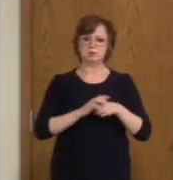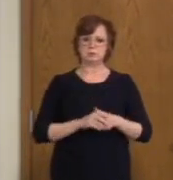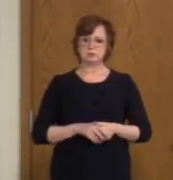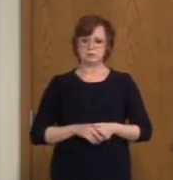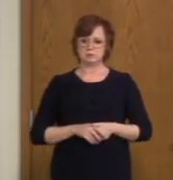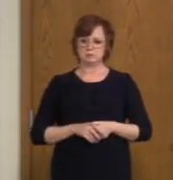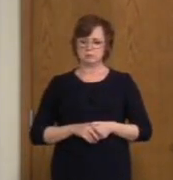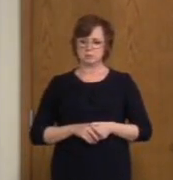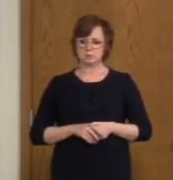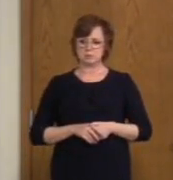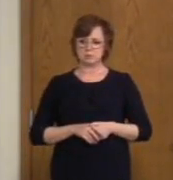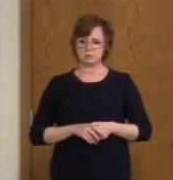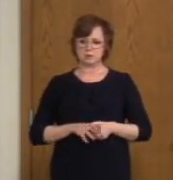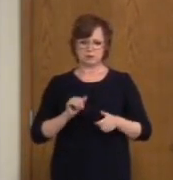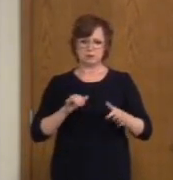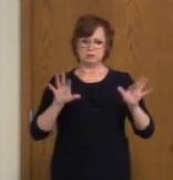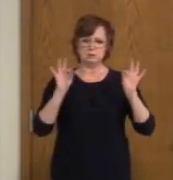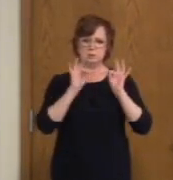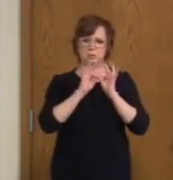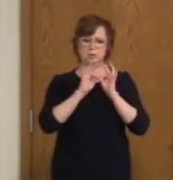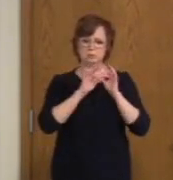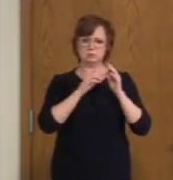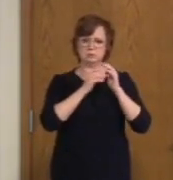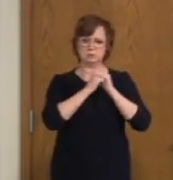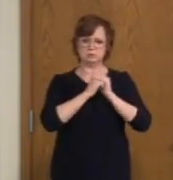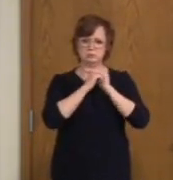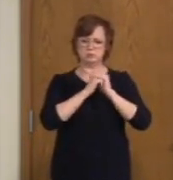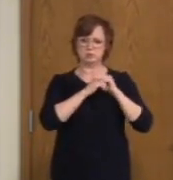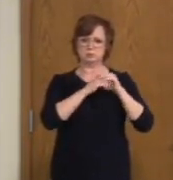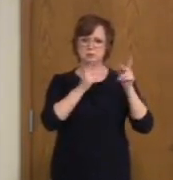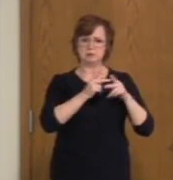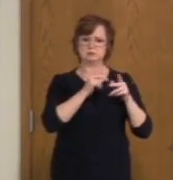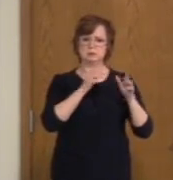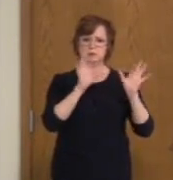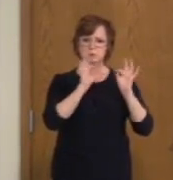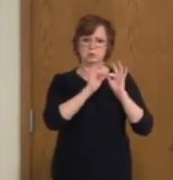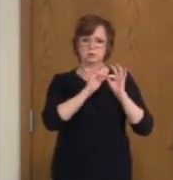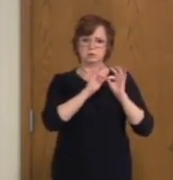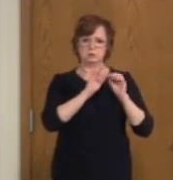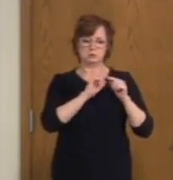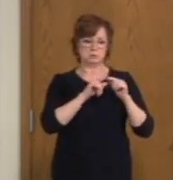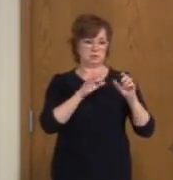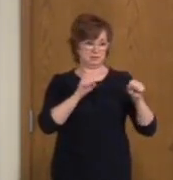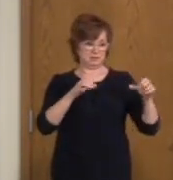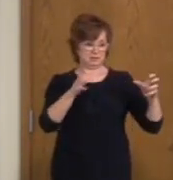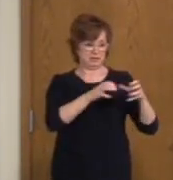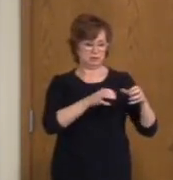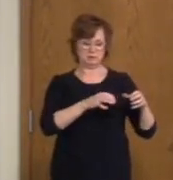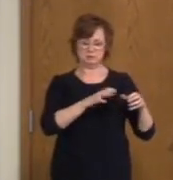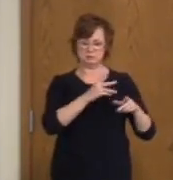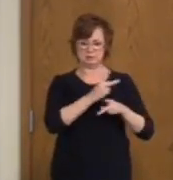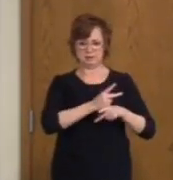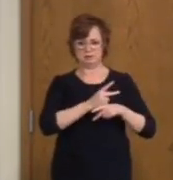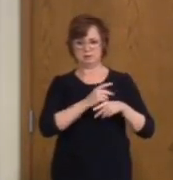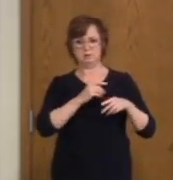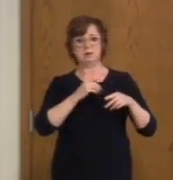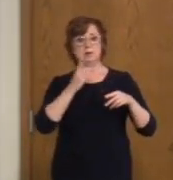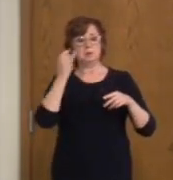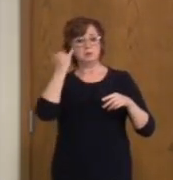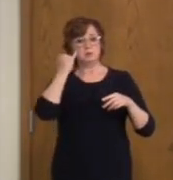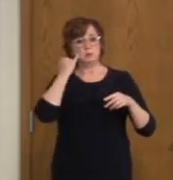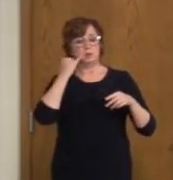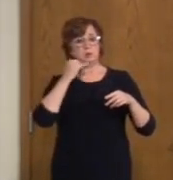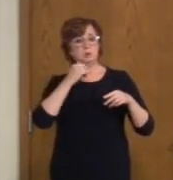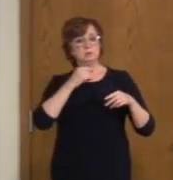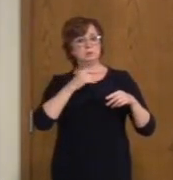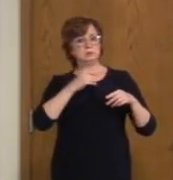important than ritual. If you're vulnerable or have concerns, I think participating virtually has always been an